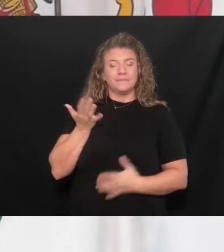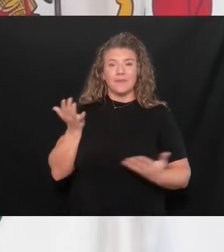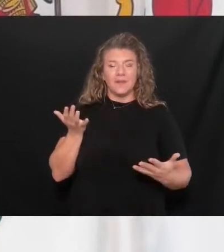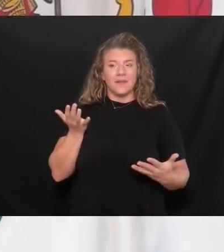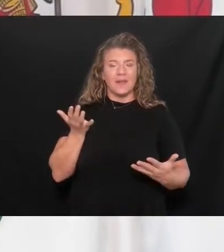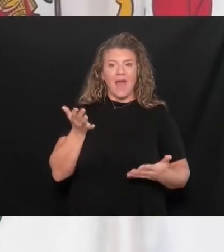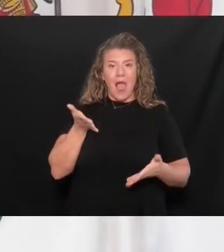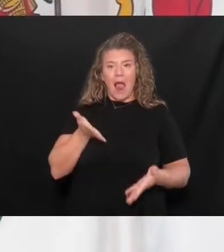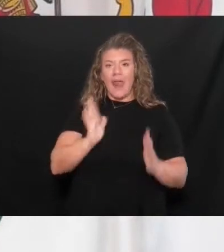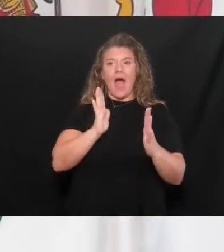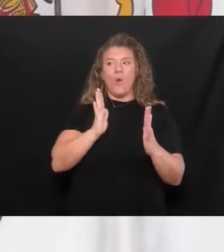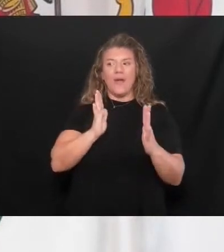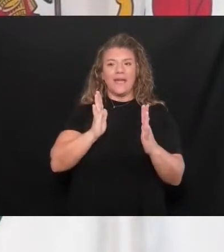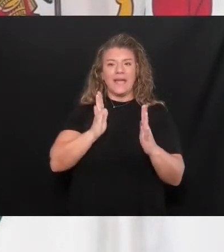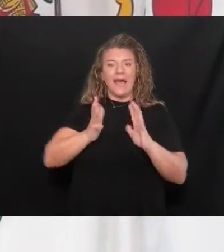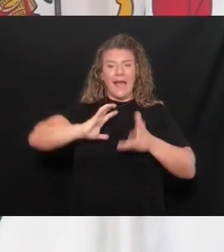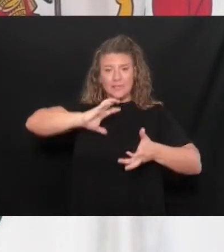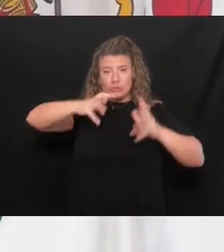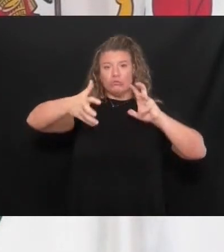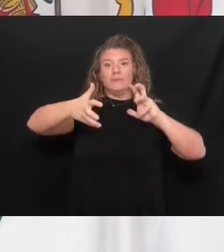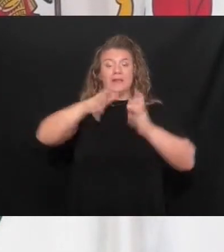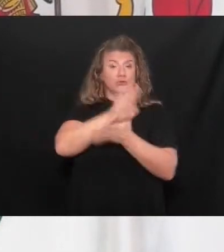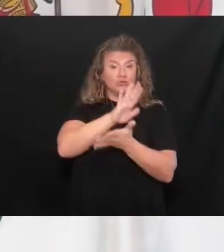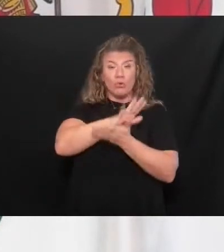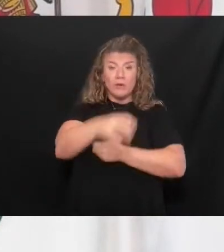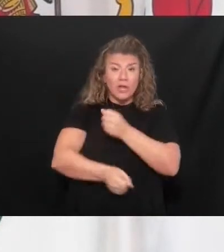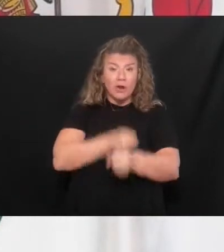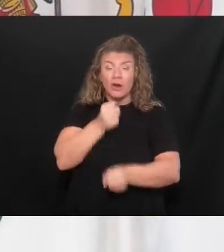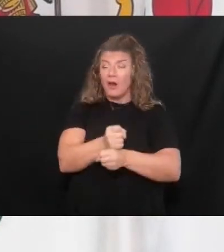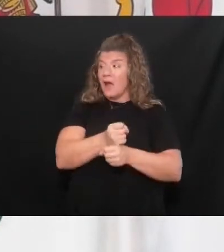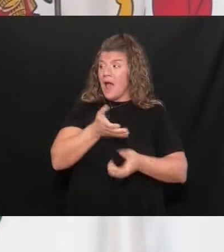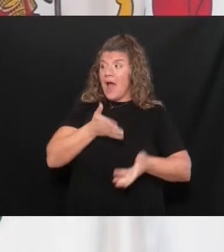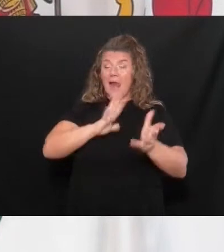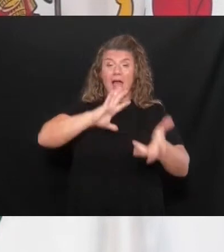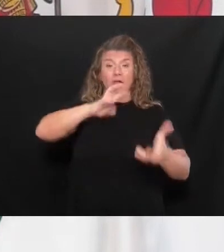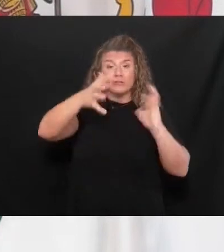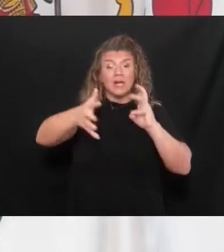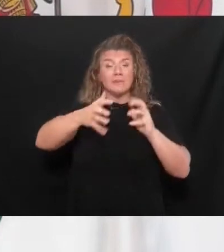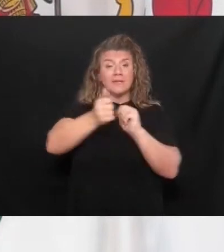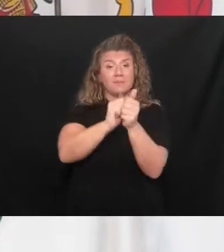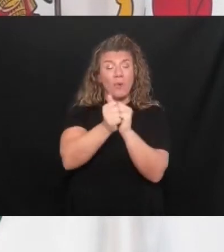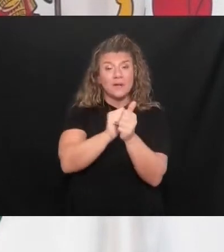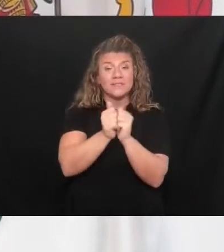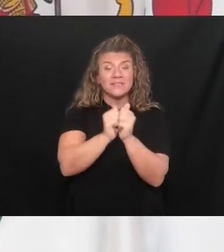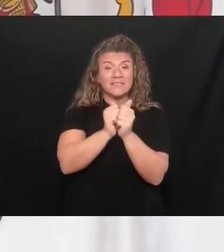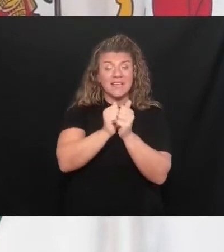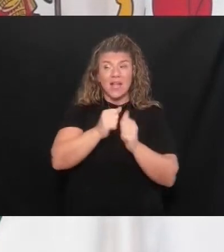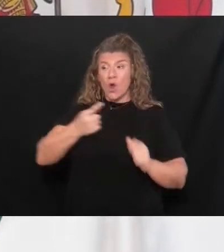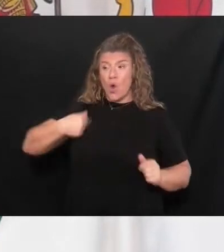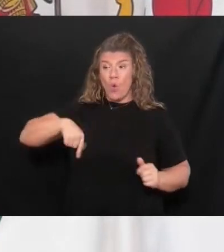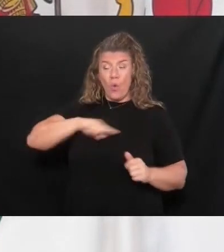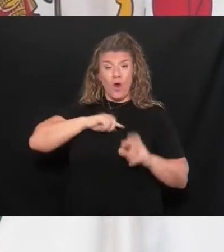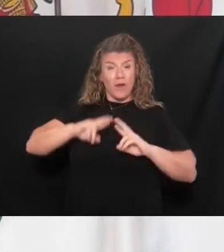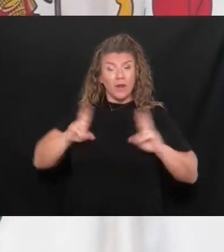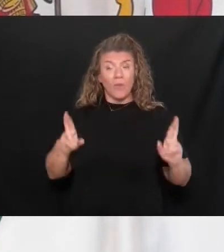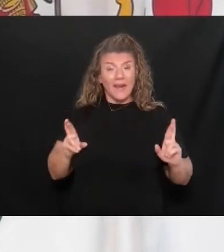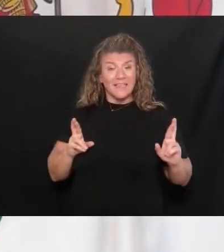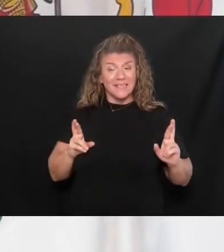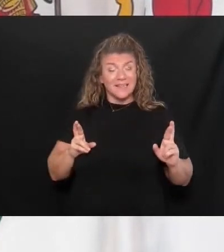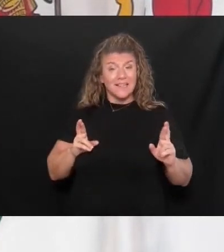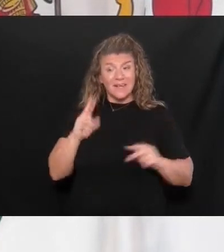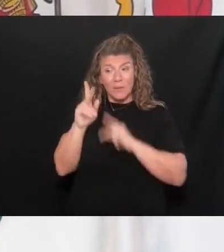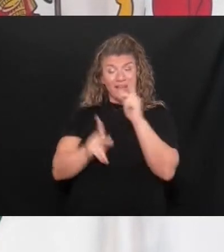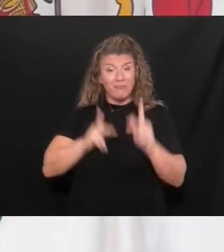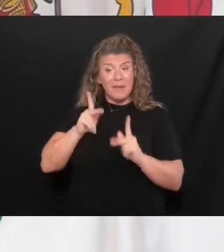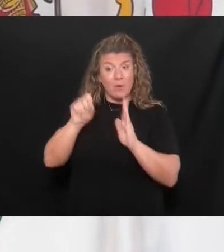basically allowing a disruption in our school year, allowing disruptions in our sports. We're getting ready to go, we've got people